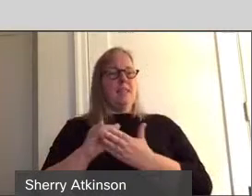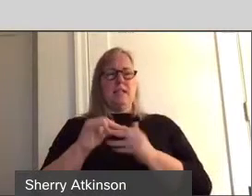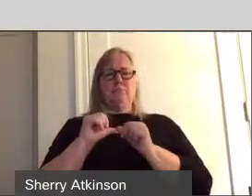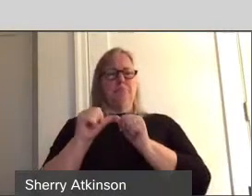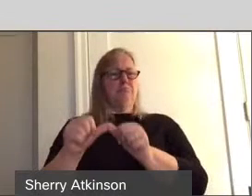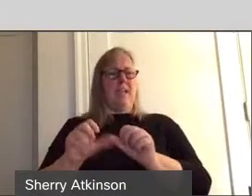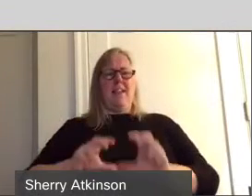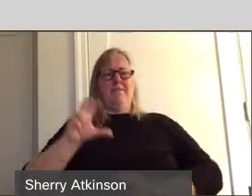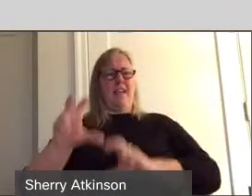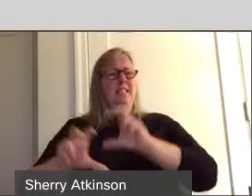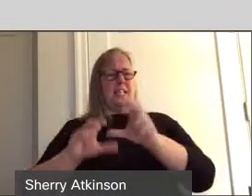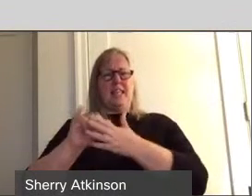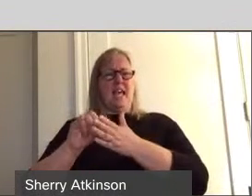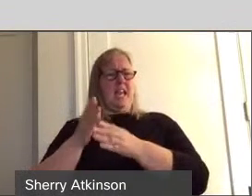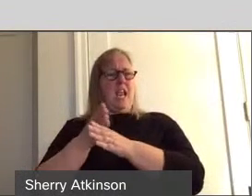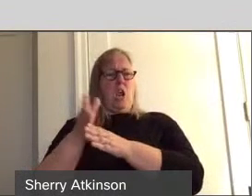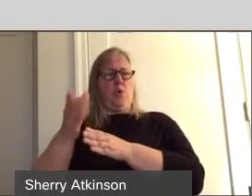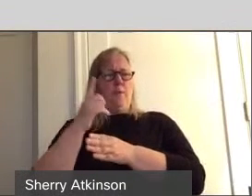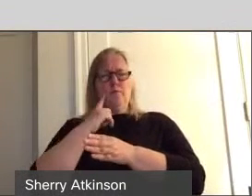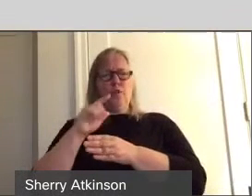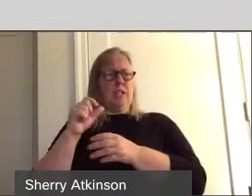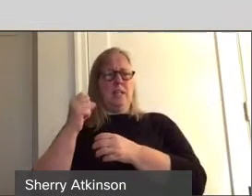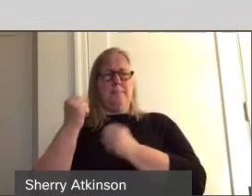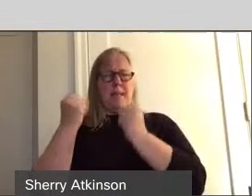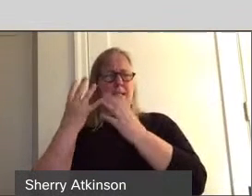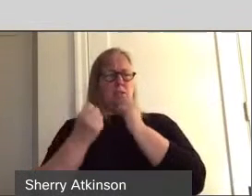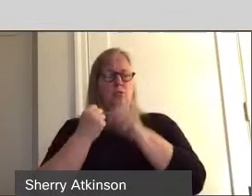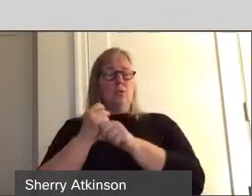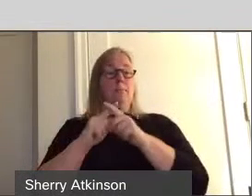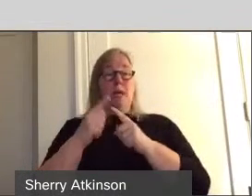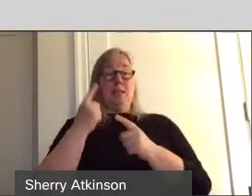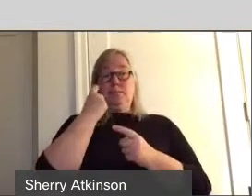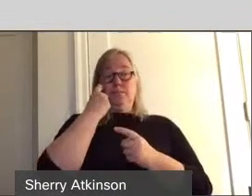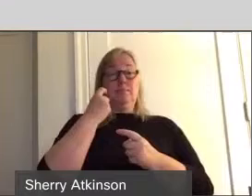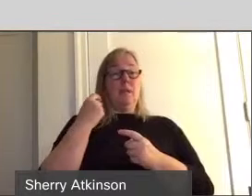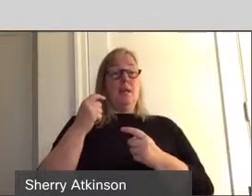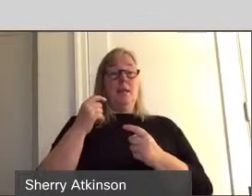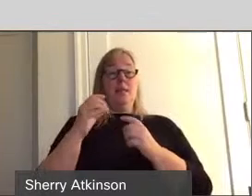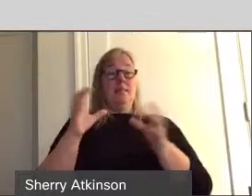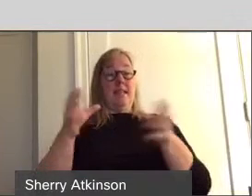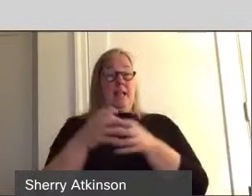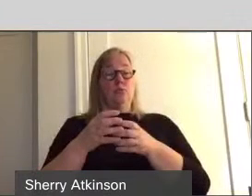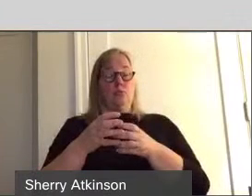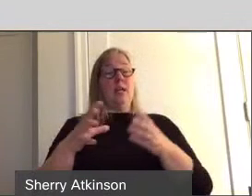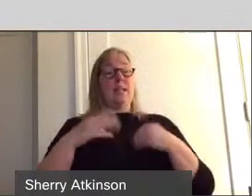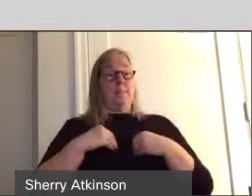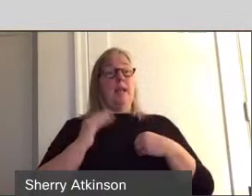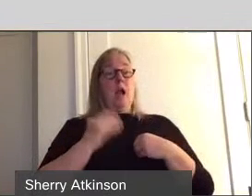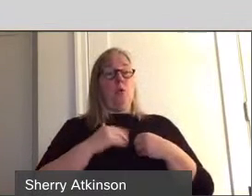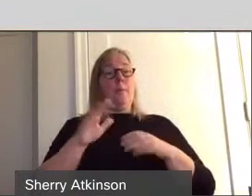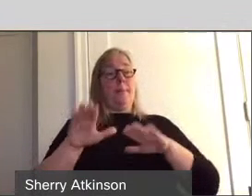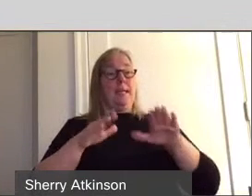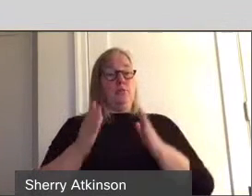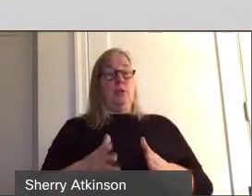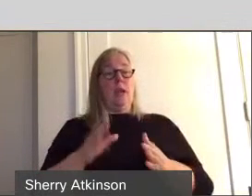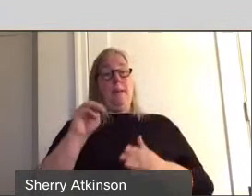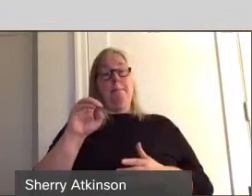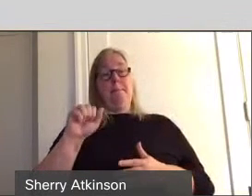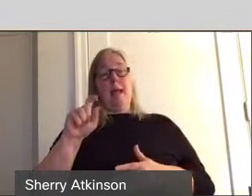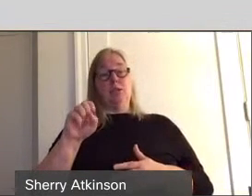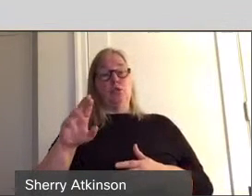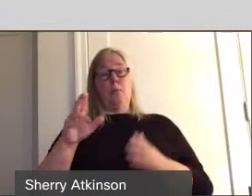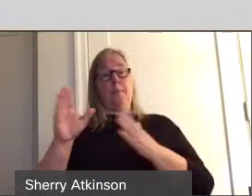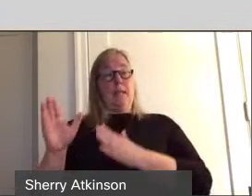for years, but just this past year, the council adopted our pedestrian master plan. And